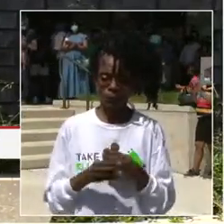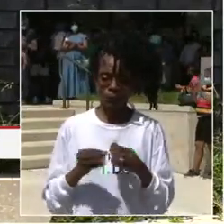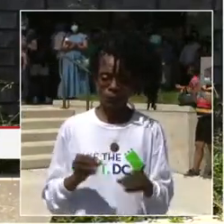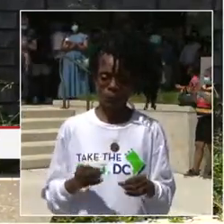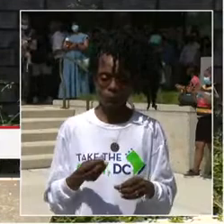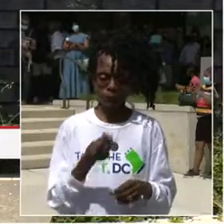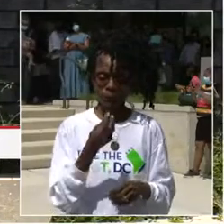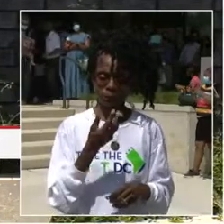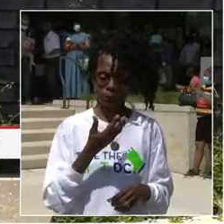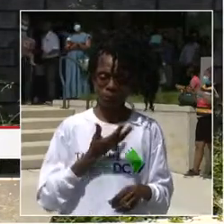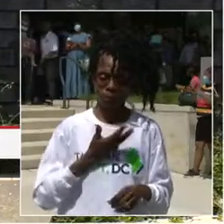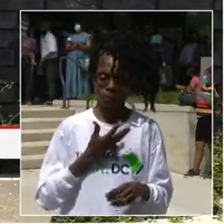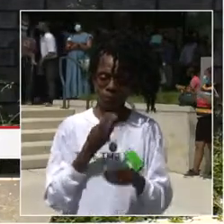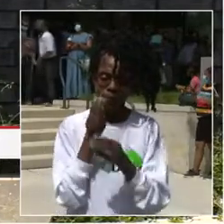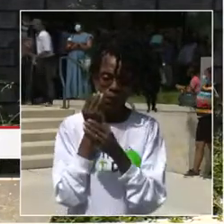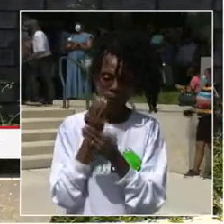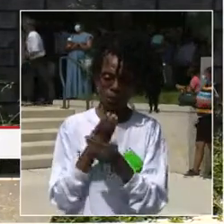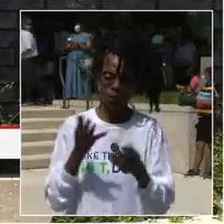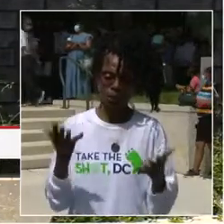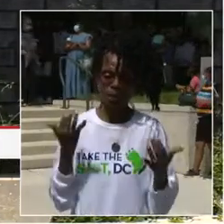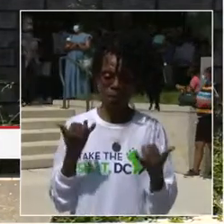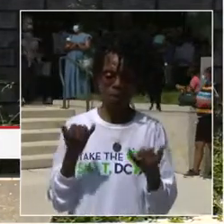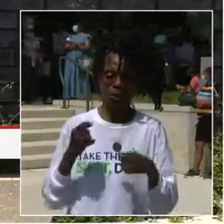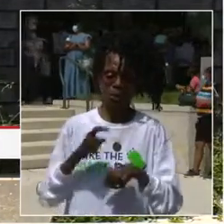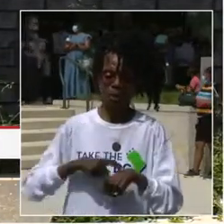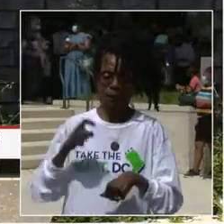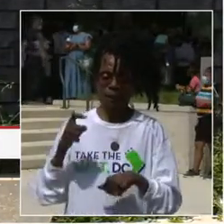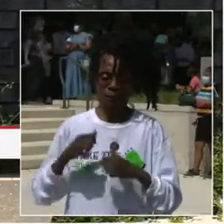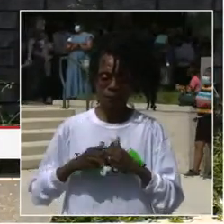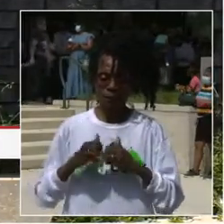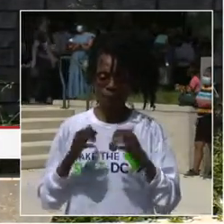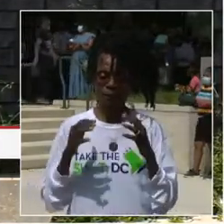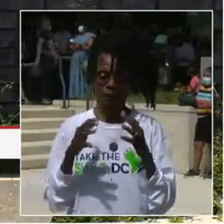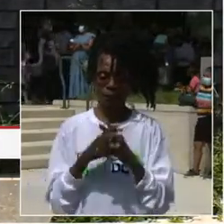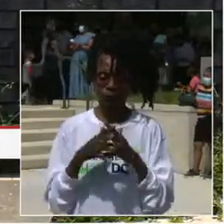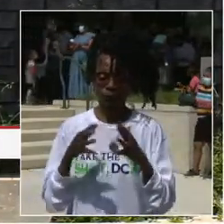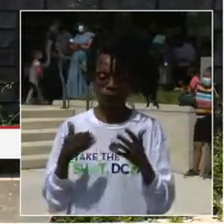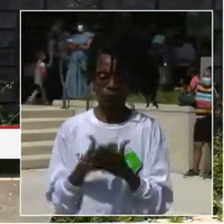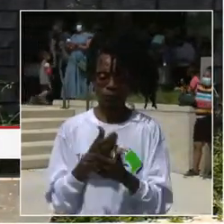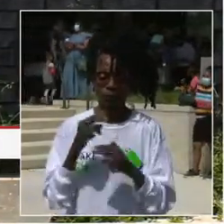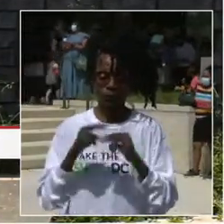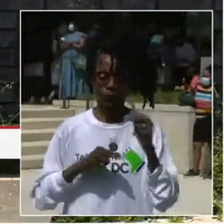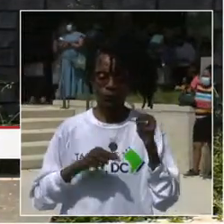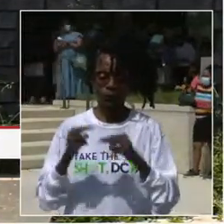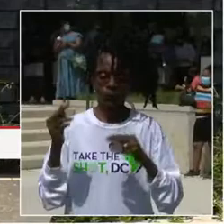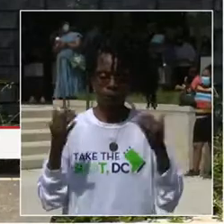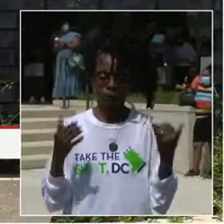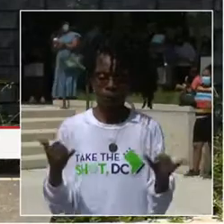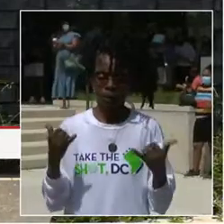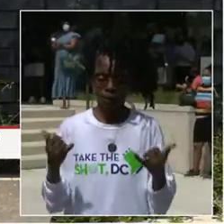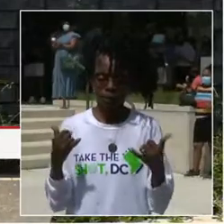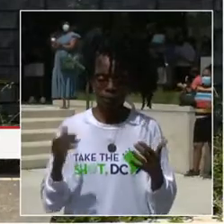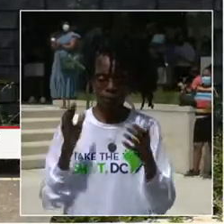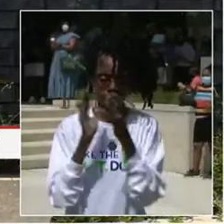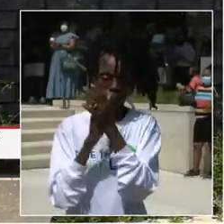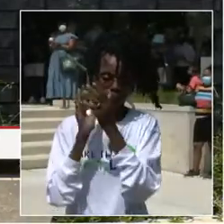tell everybody that it was time to build their new building and build it now. Are you with me with that, Banneker?